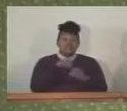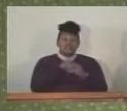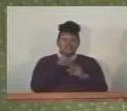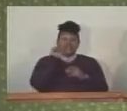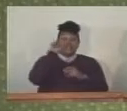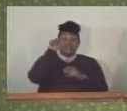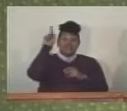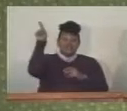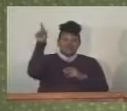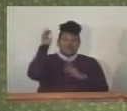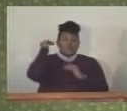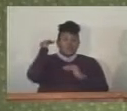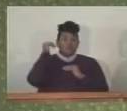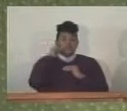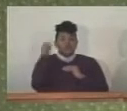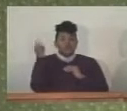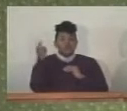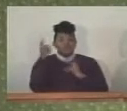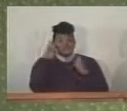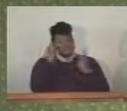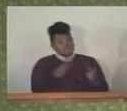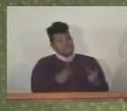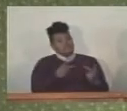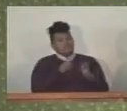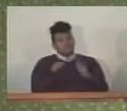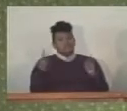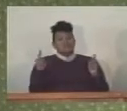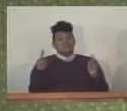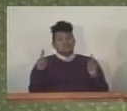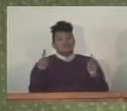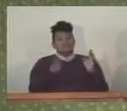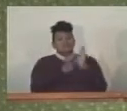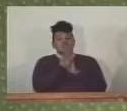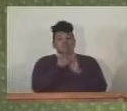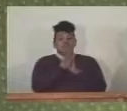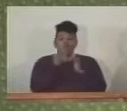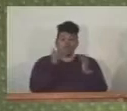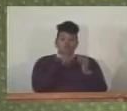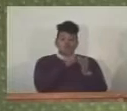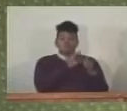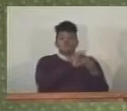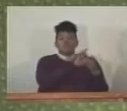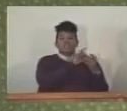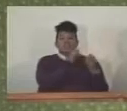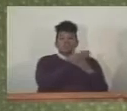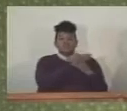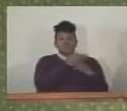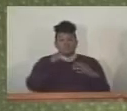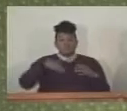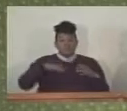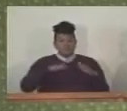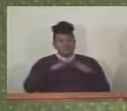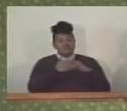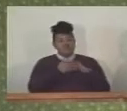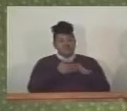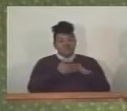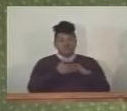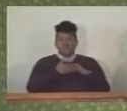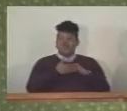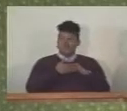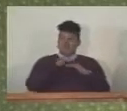April, he hopes not only to visit us, but to develop a closer relationship between the Parliament of Jamaica and